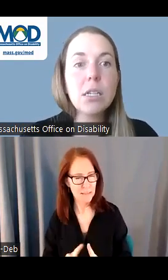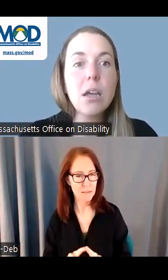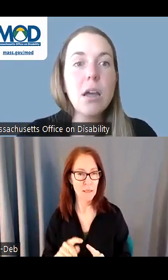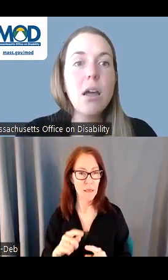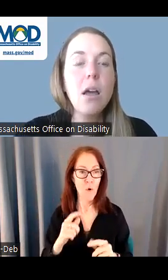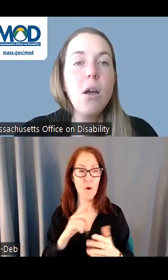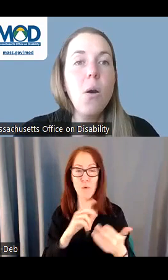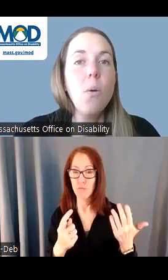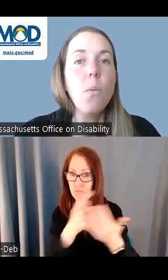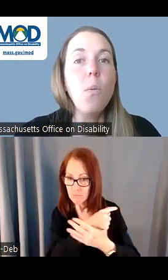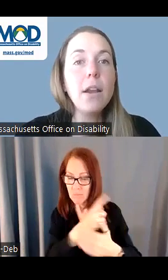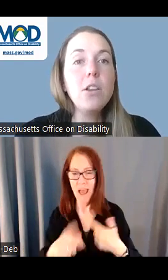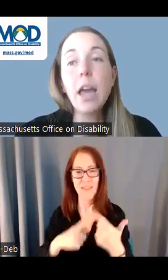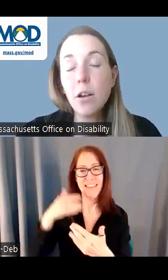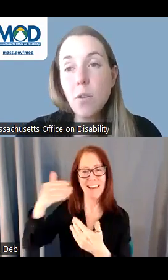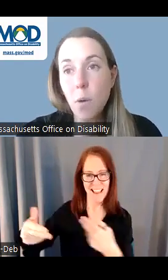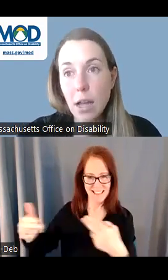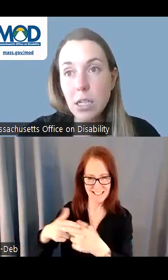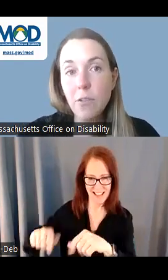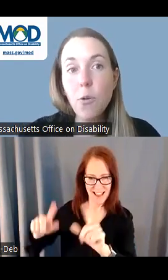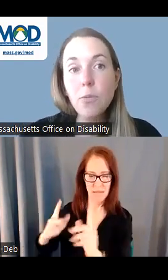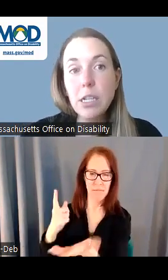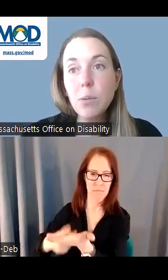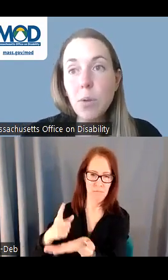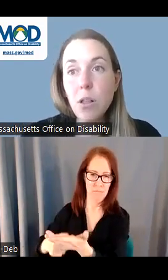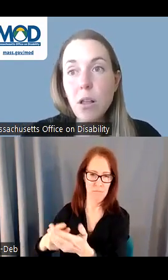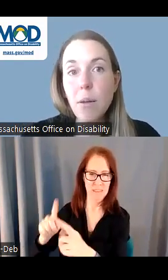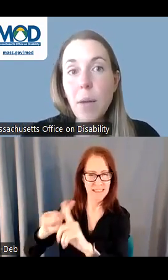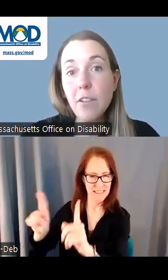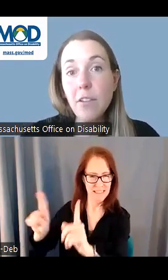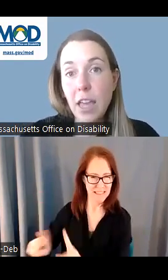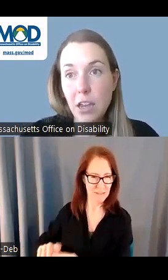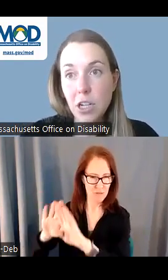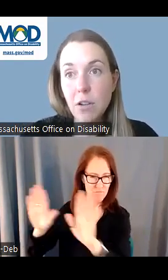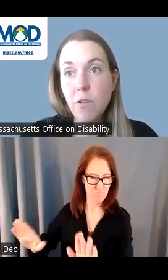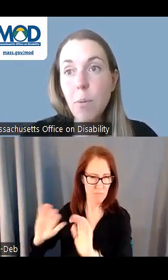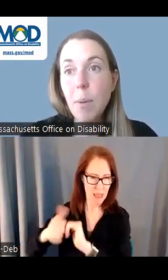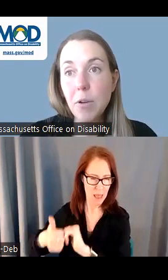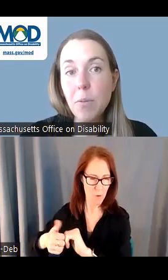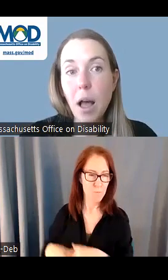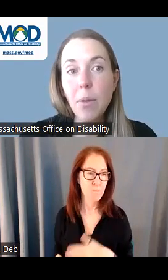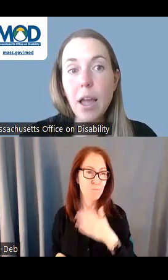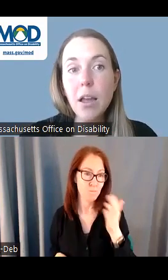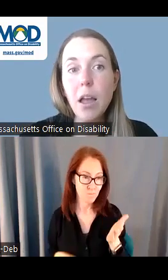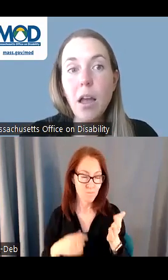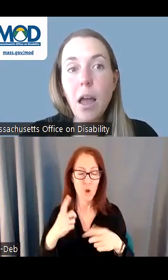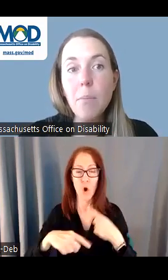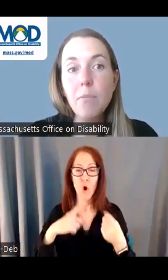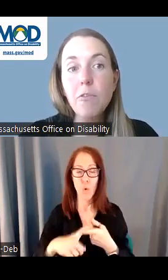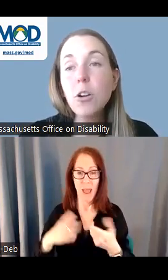differences. When you get a request for reasonable modification from a member of the